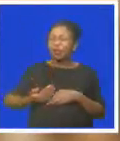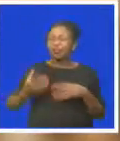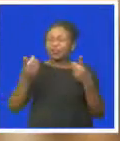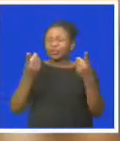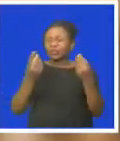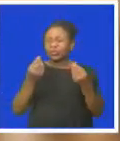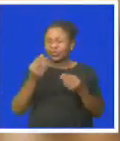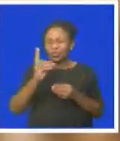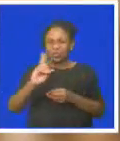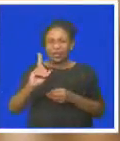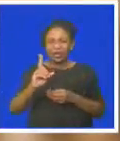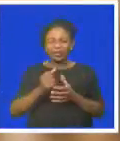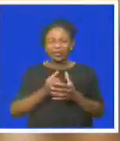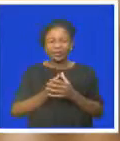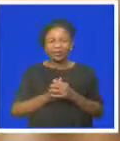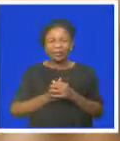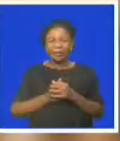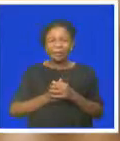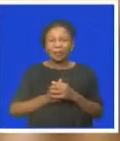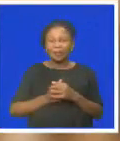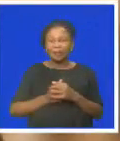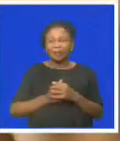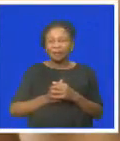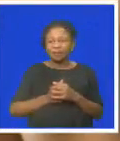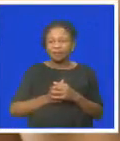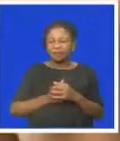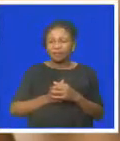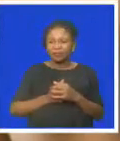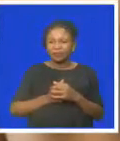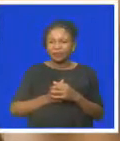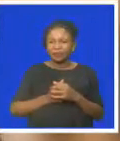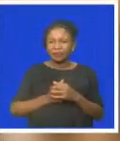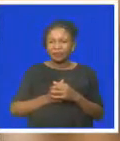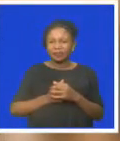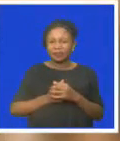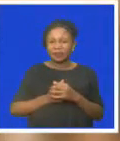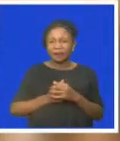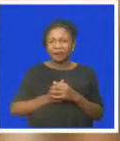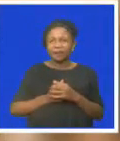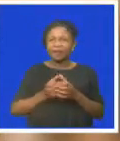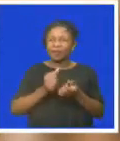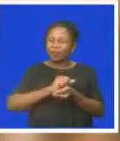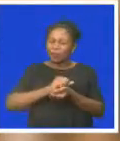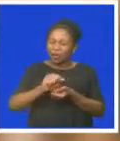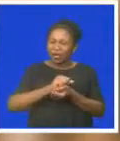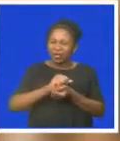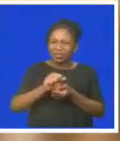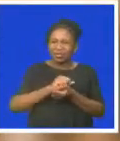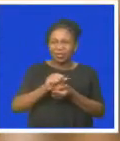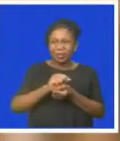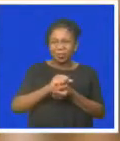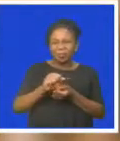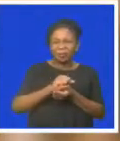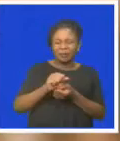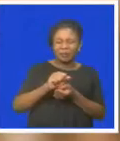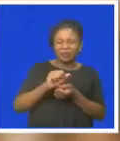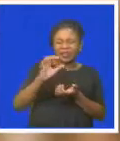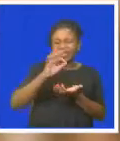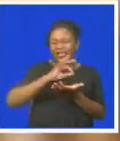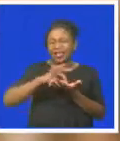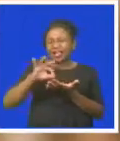What is a role of a domestic worker? Domestic worker washes and cleans